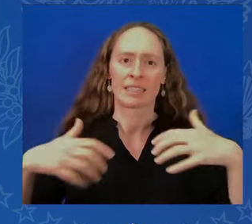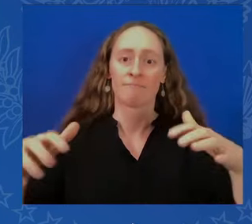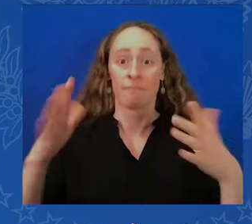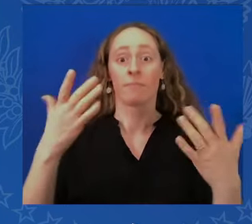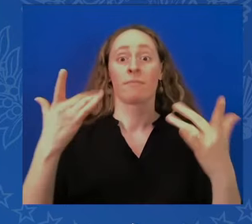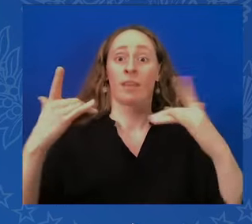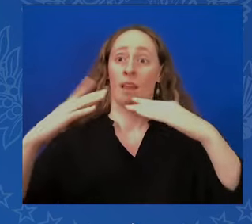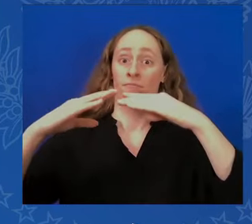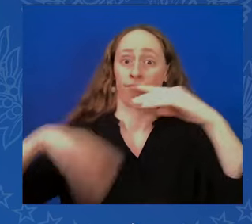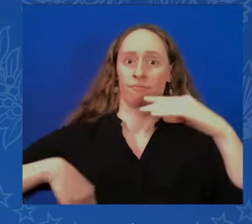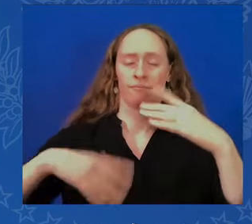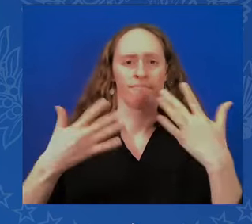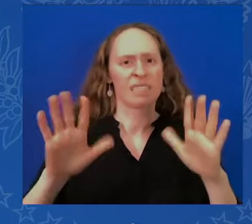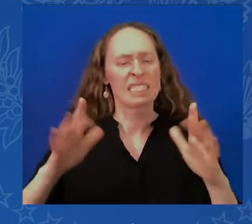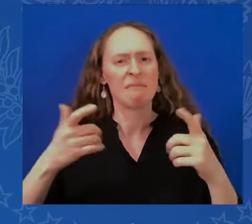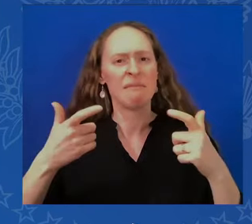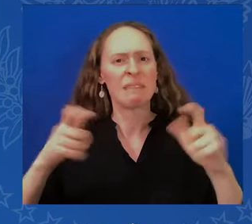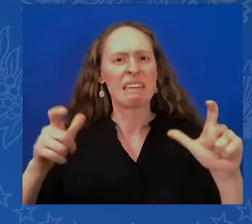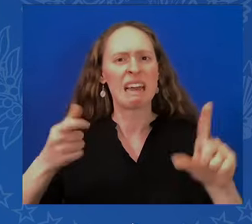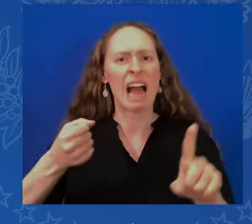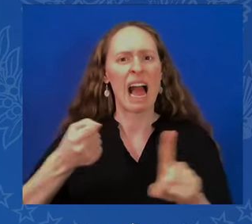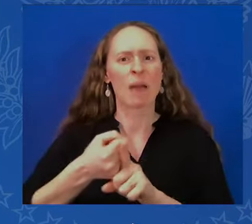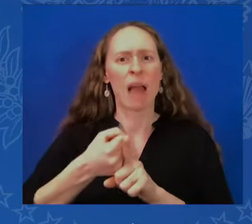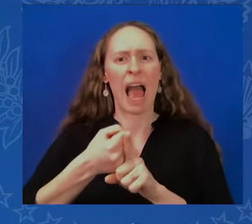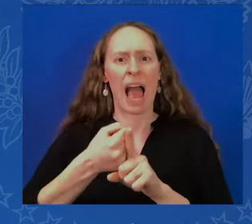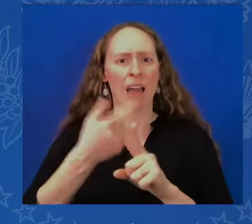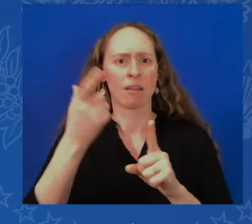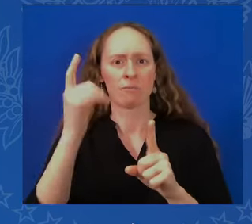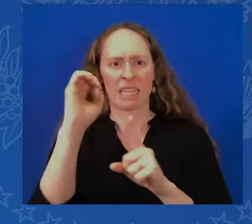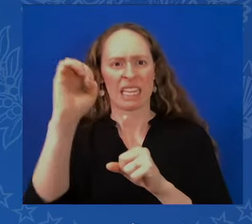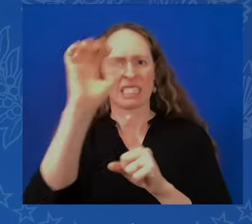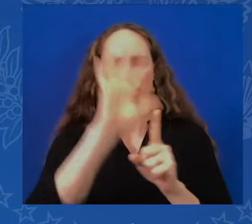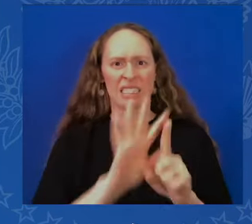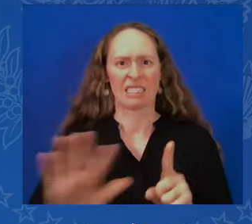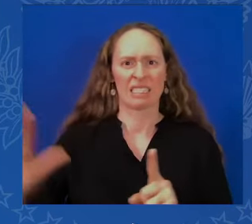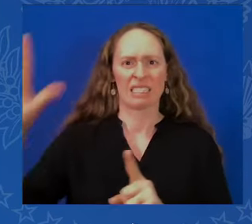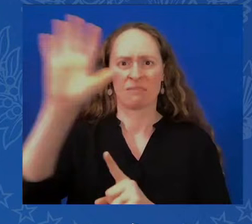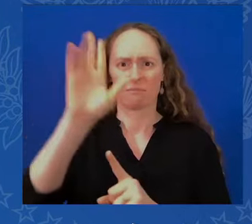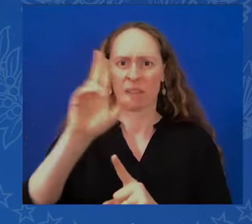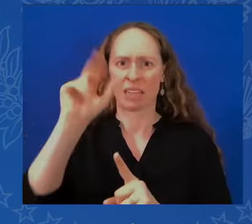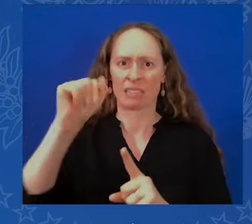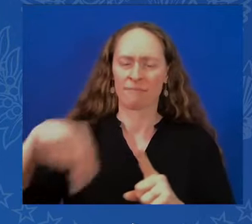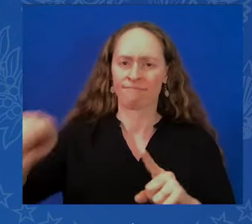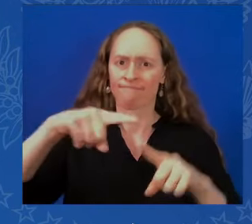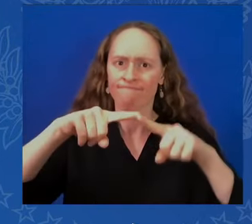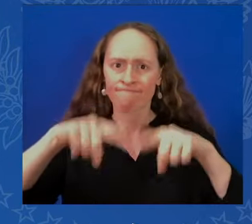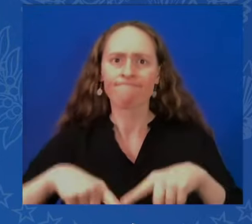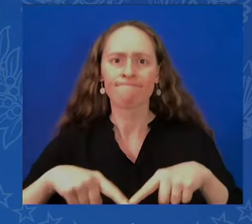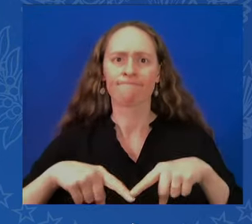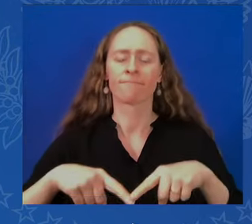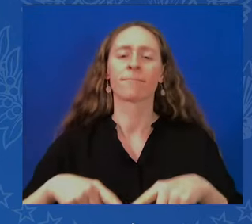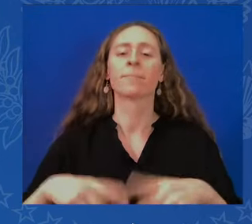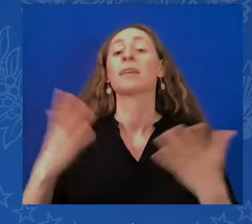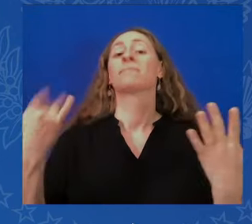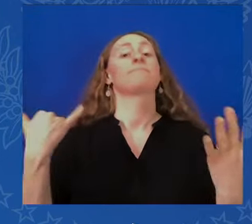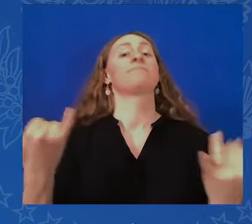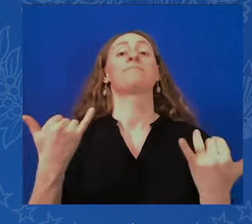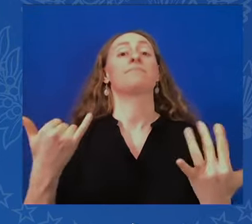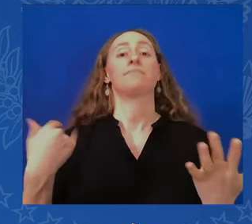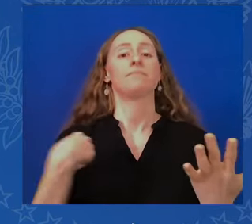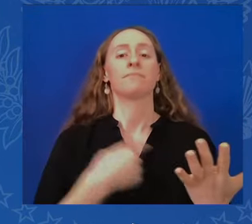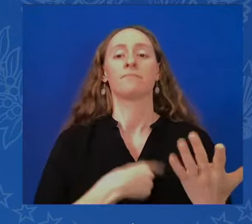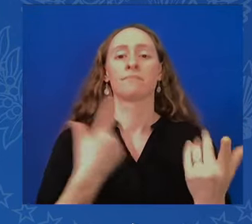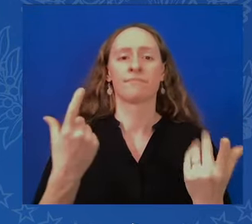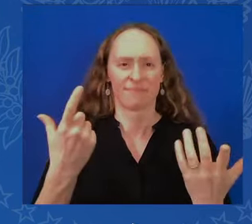around the country. Thousands of tons of mangled steel remain lodged in the water, blocking ships from moving in and out of the